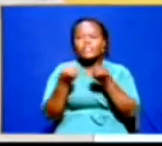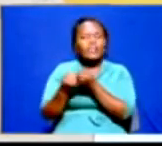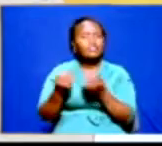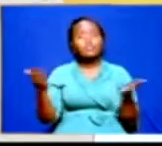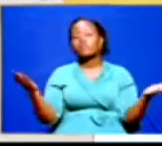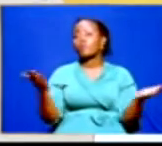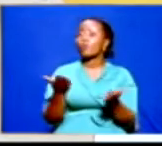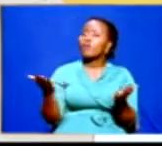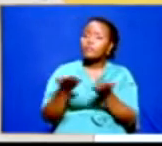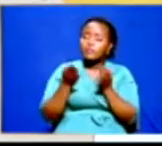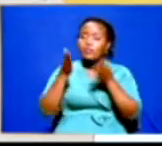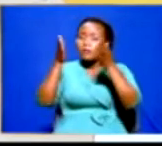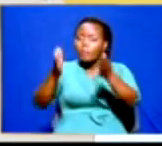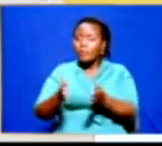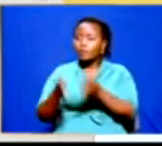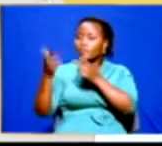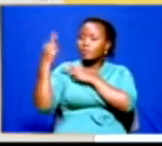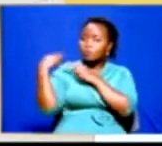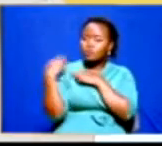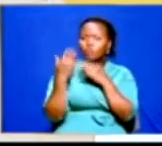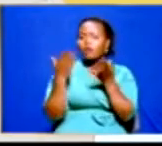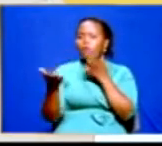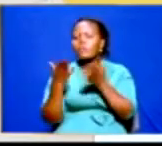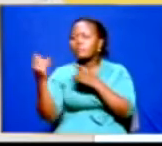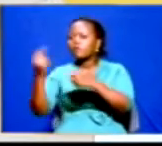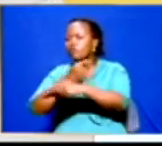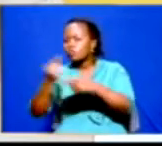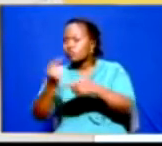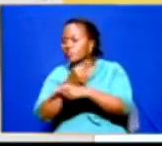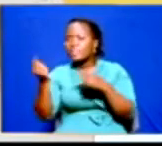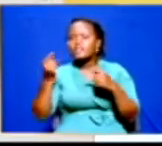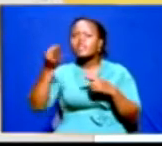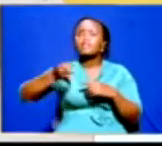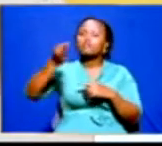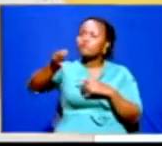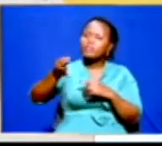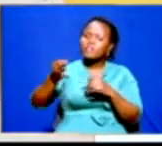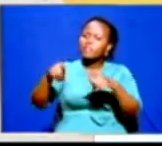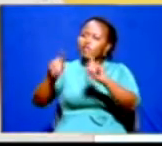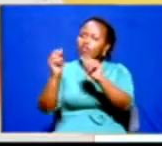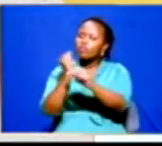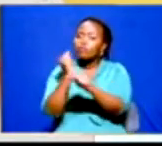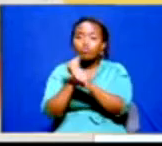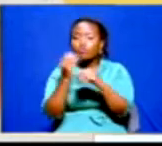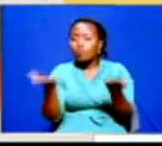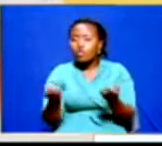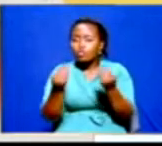an institution training the future workforce in this sector, what are you already doing as a proactive approach to deal with some of these